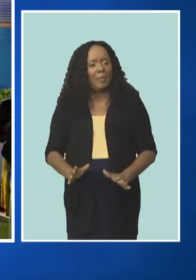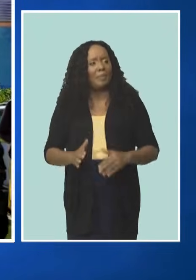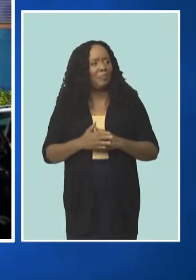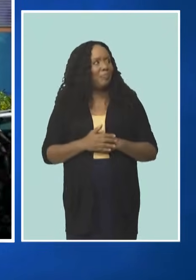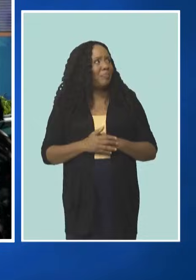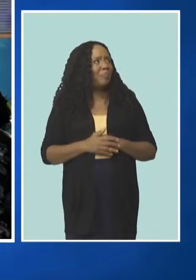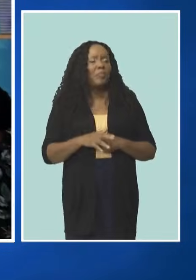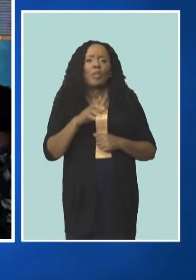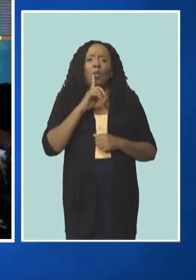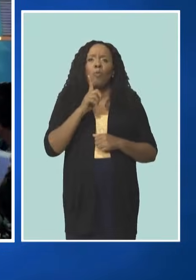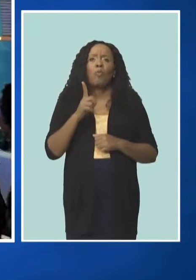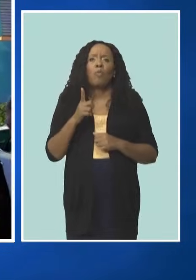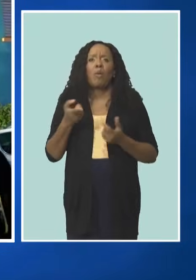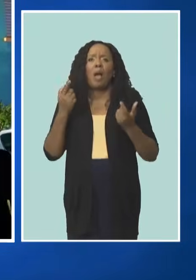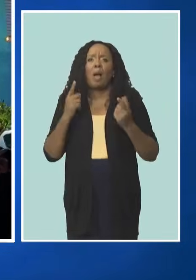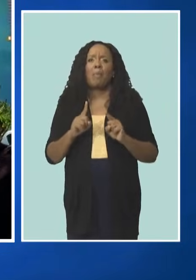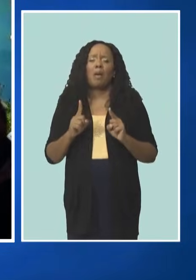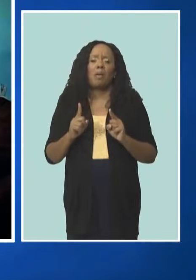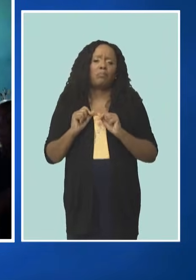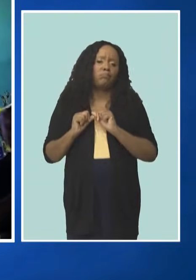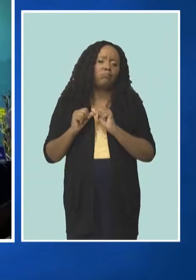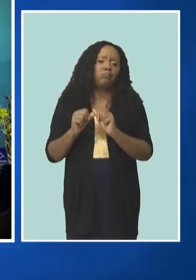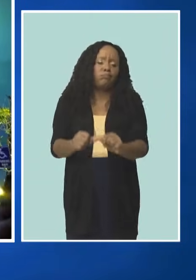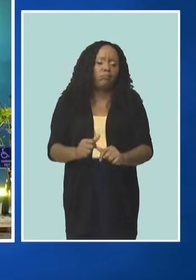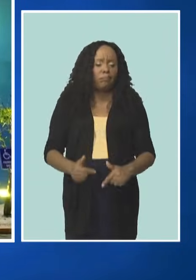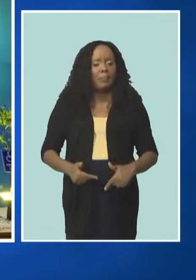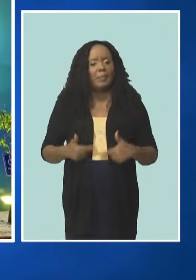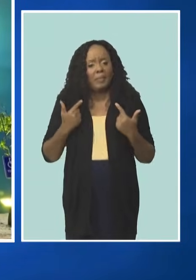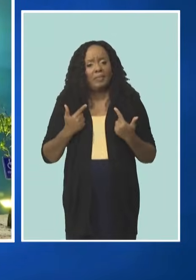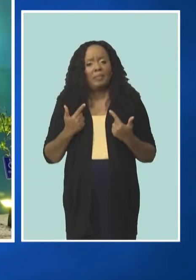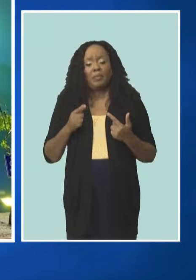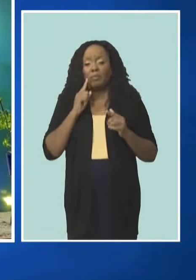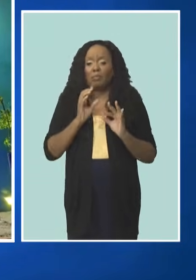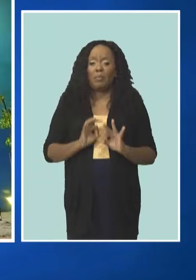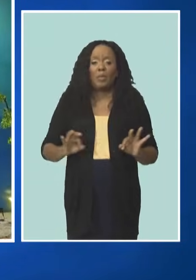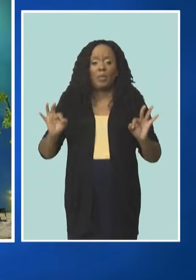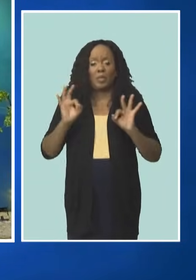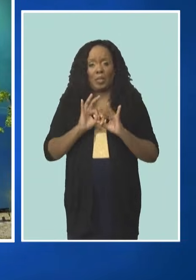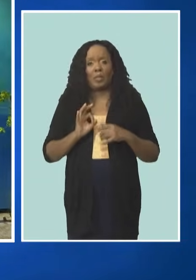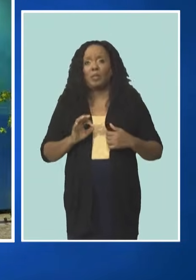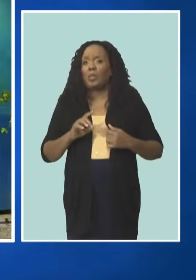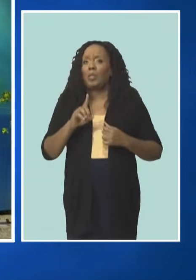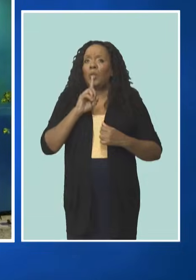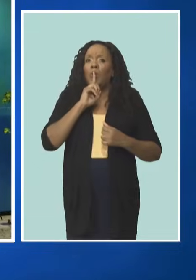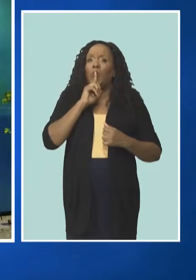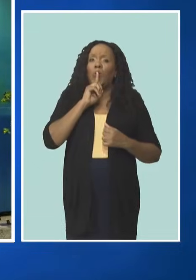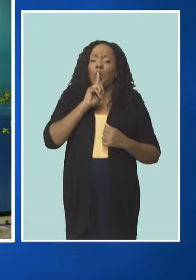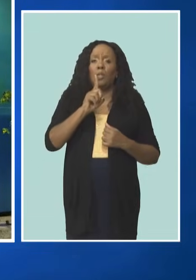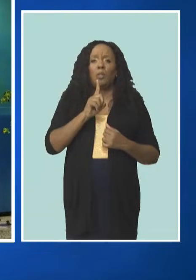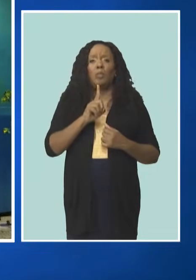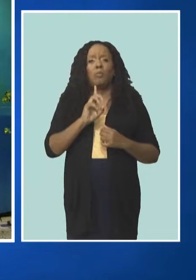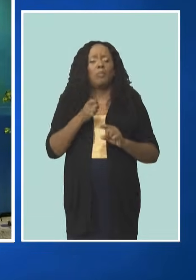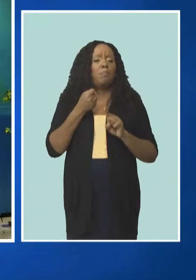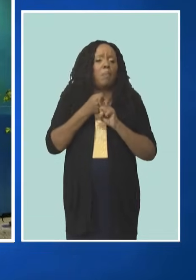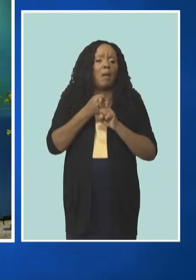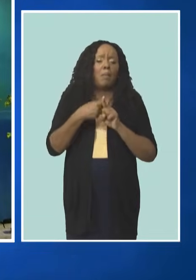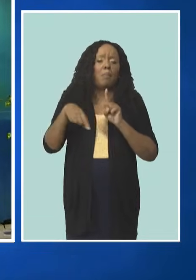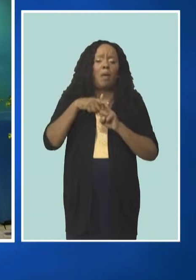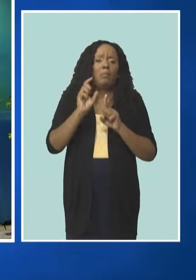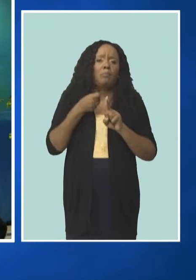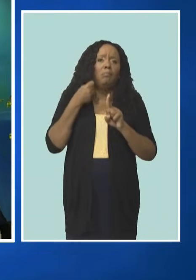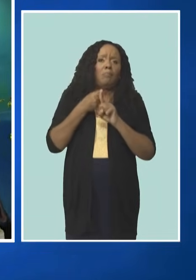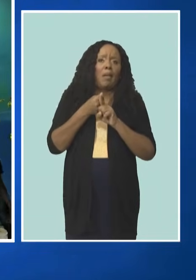has carried throughout his life. She stresses that he has left an indelible mark on all those whom he